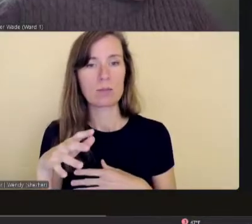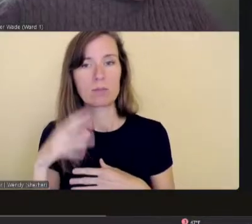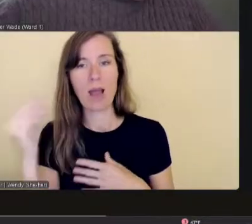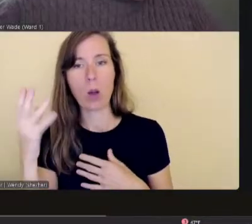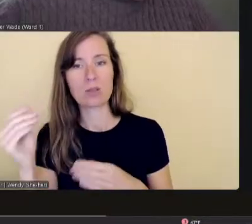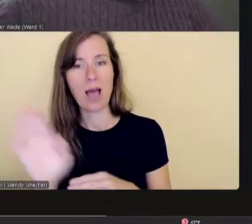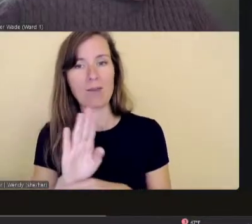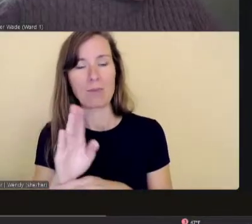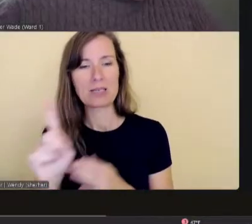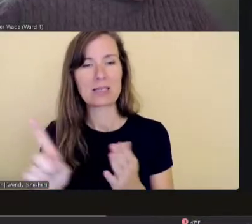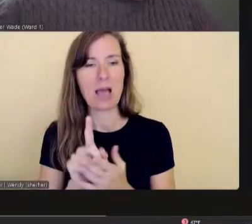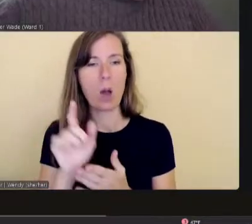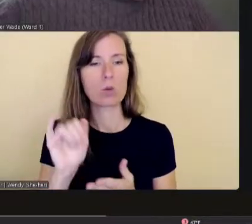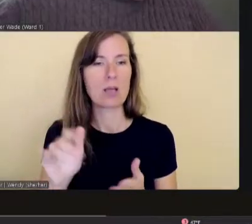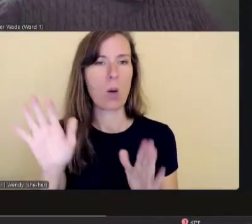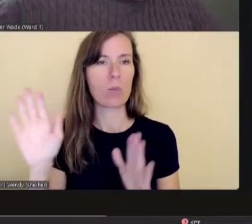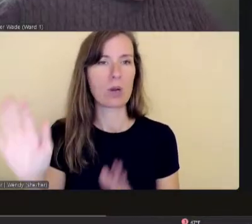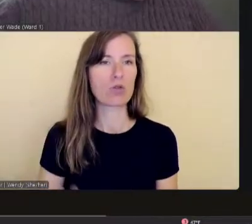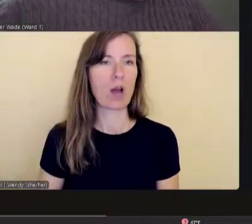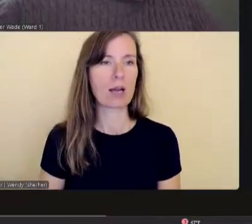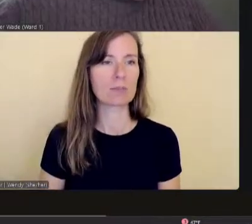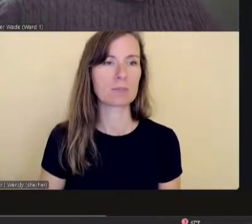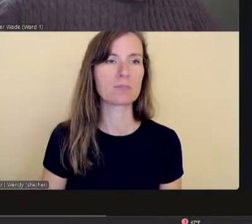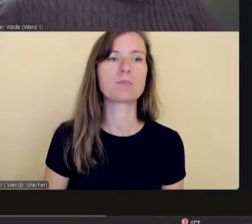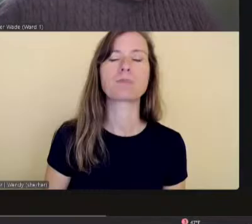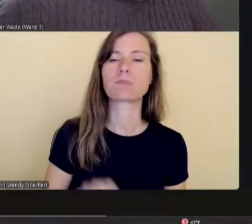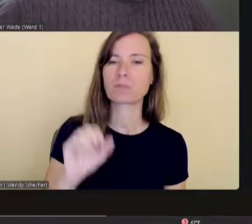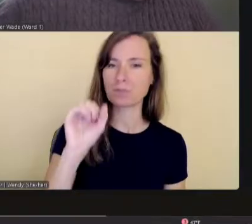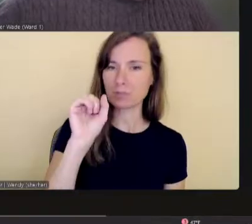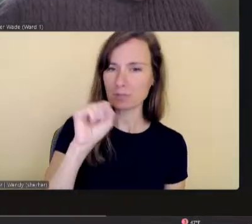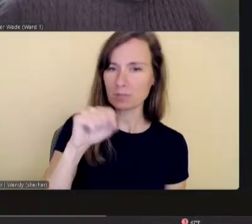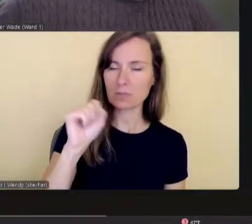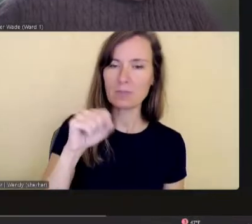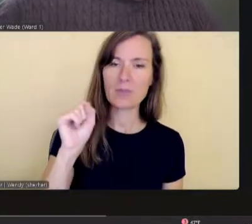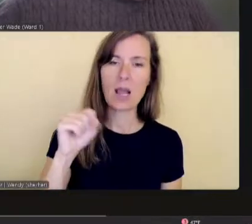great. Yes, ma'am. We're looking at